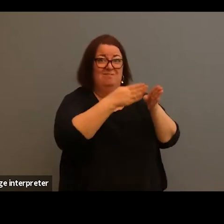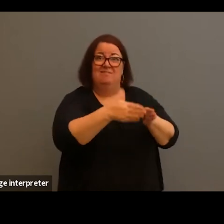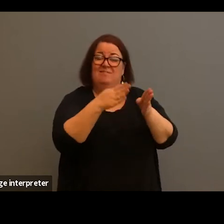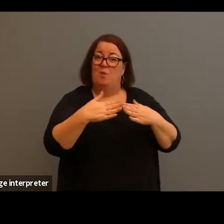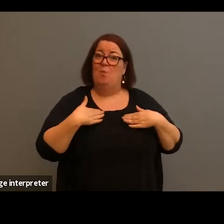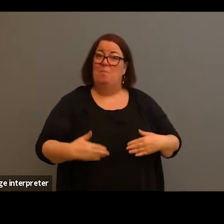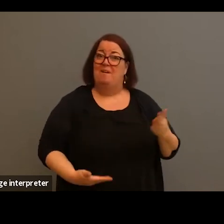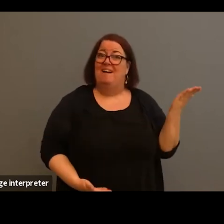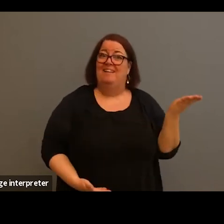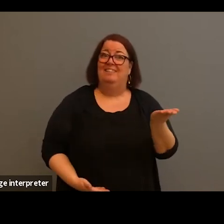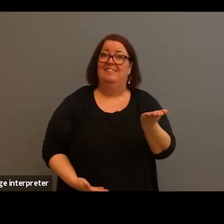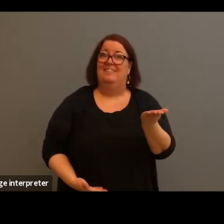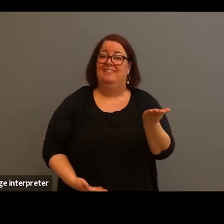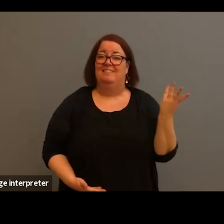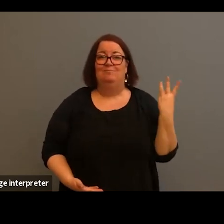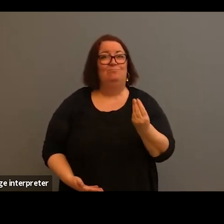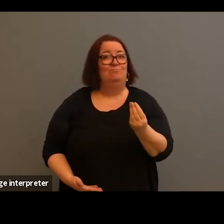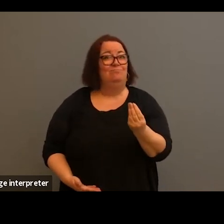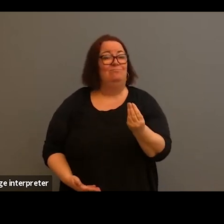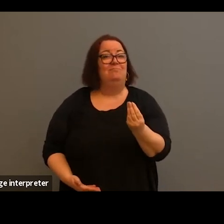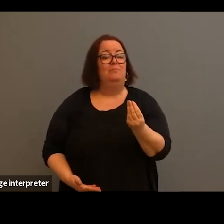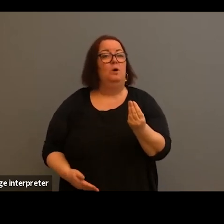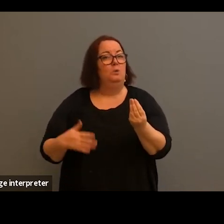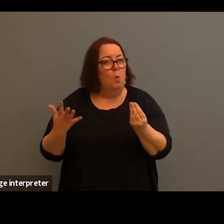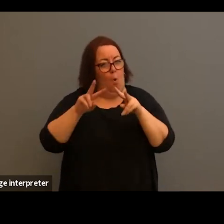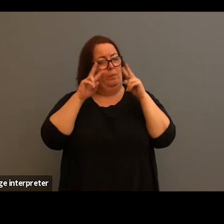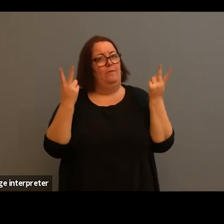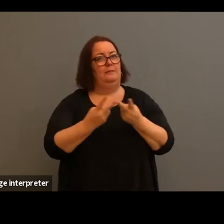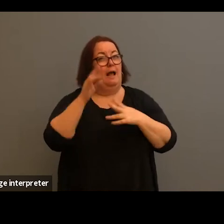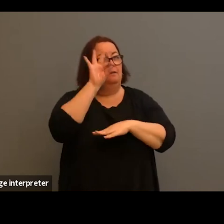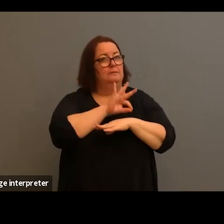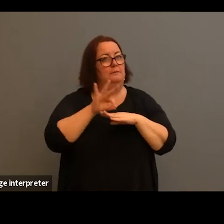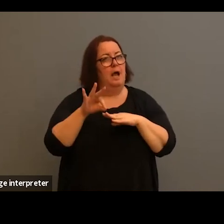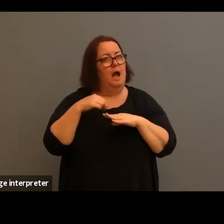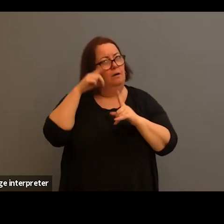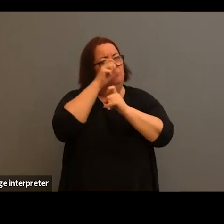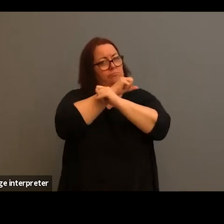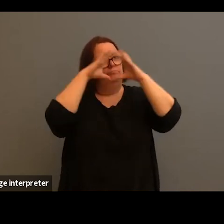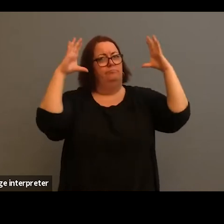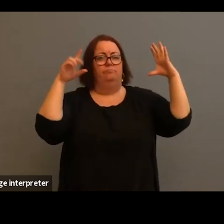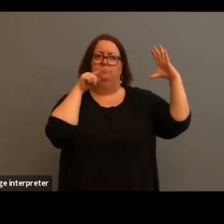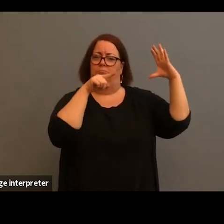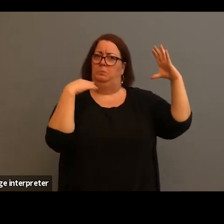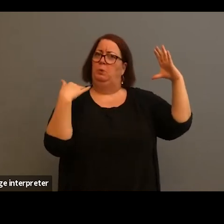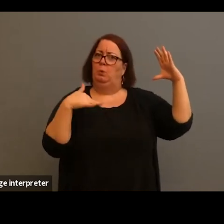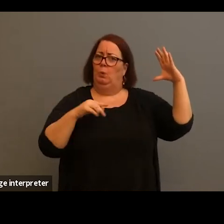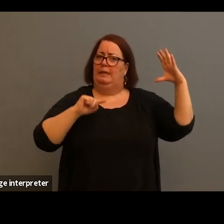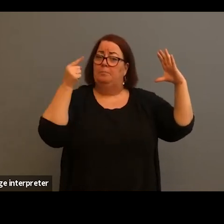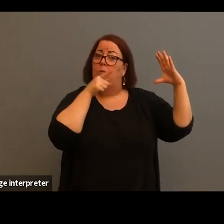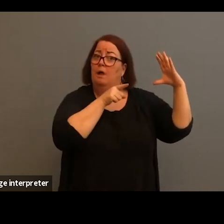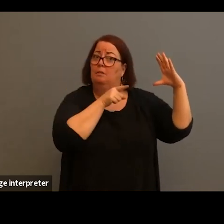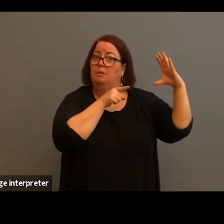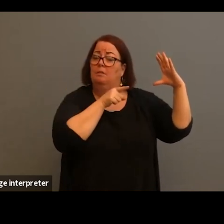This universal design approach is really essential when we see solutions, or when we try to